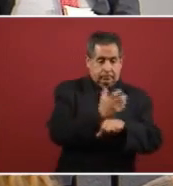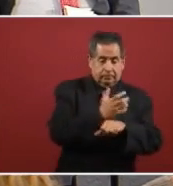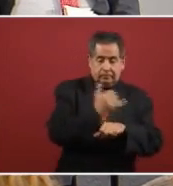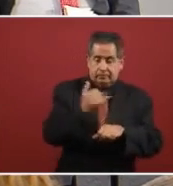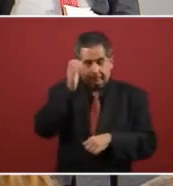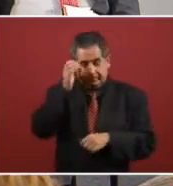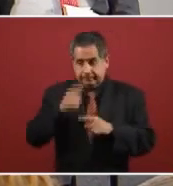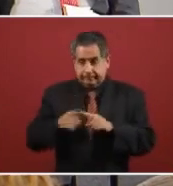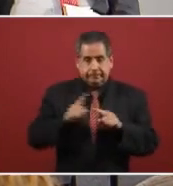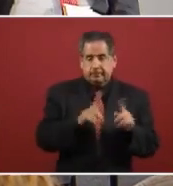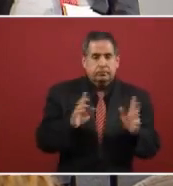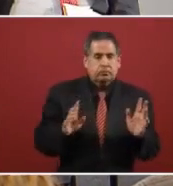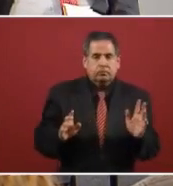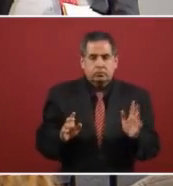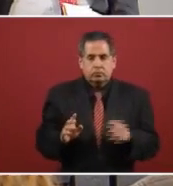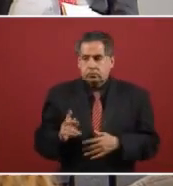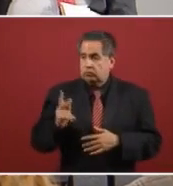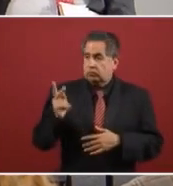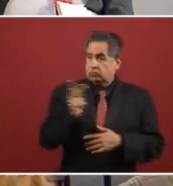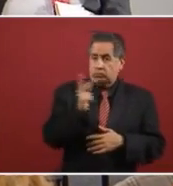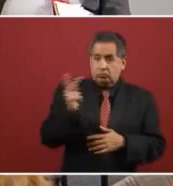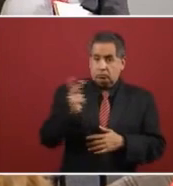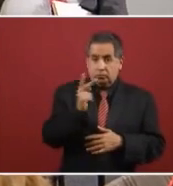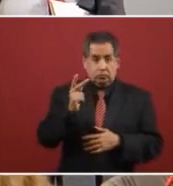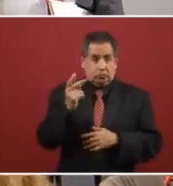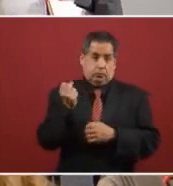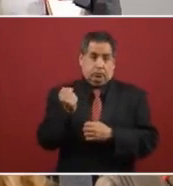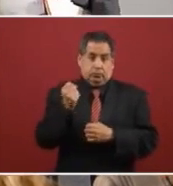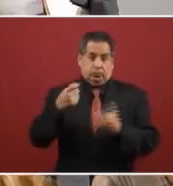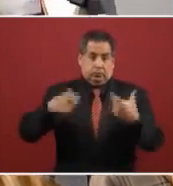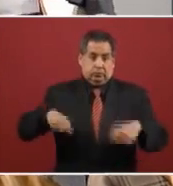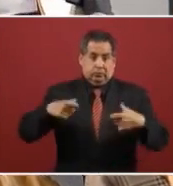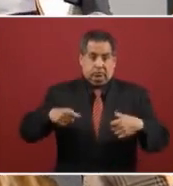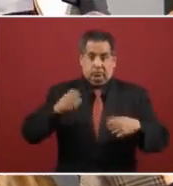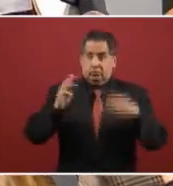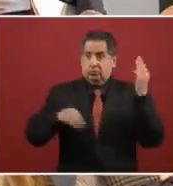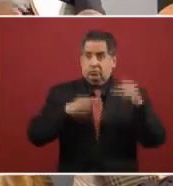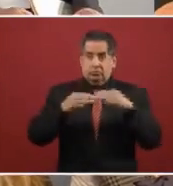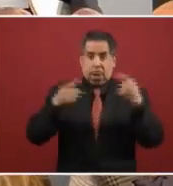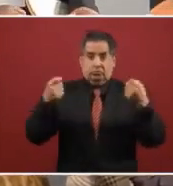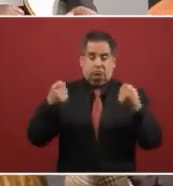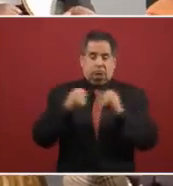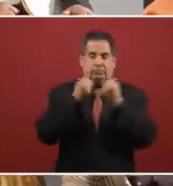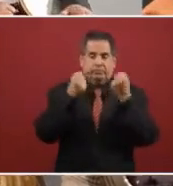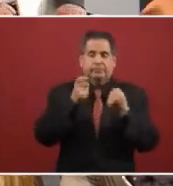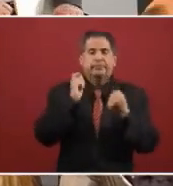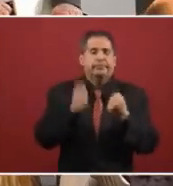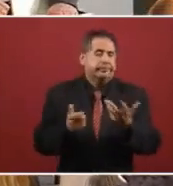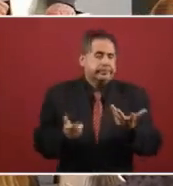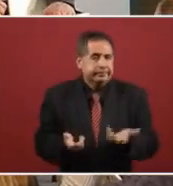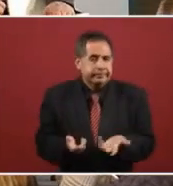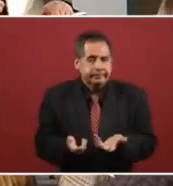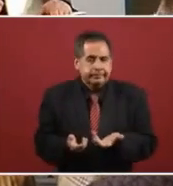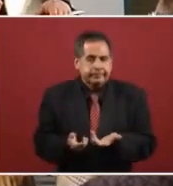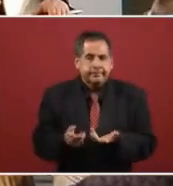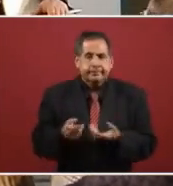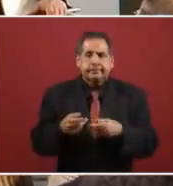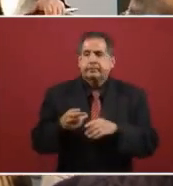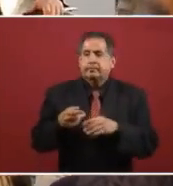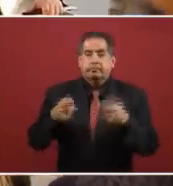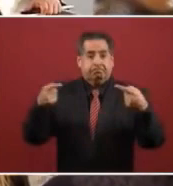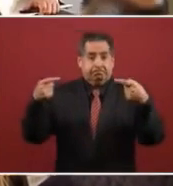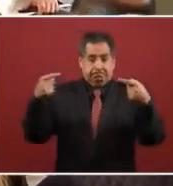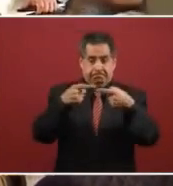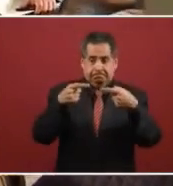China, United States las and dos China, principales economías del mundo, the two principal economies of the world, but it's also pasan a afectar